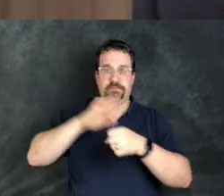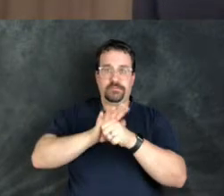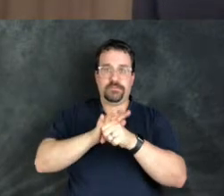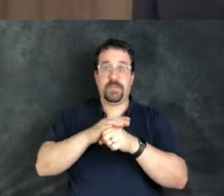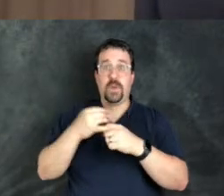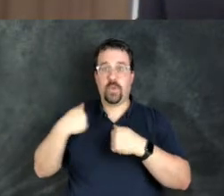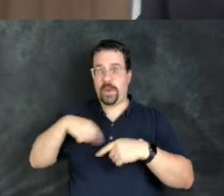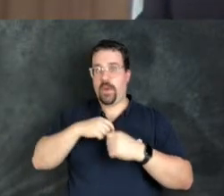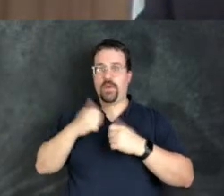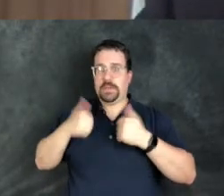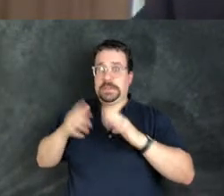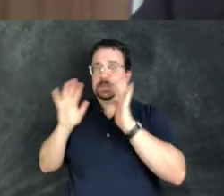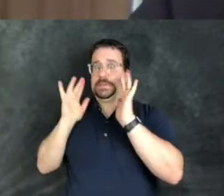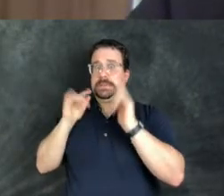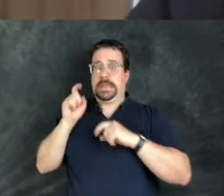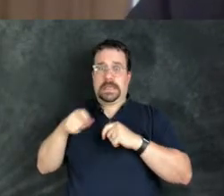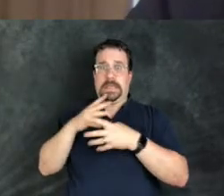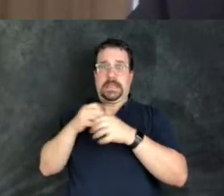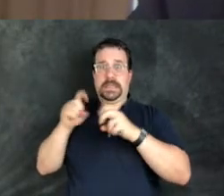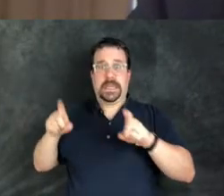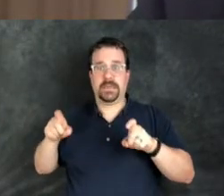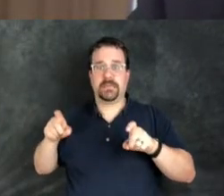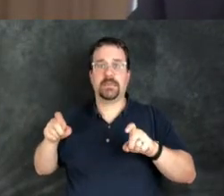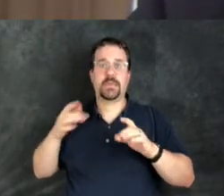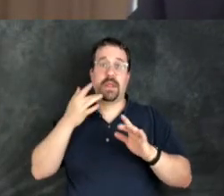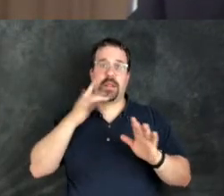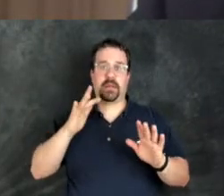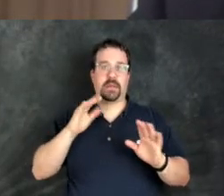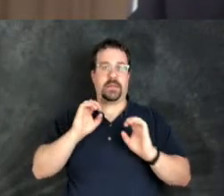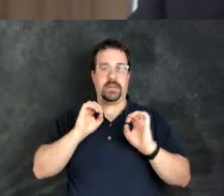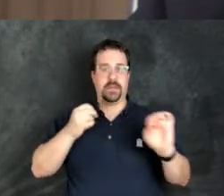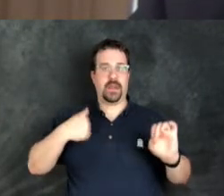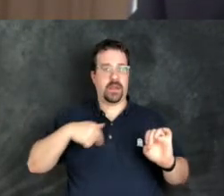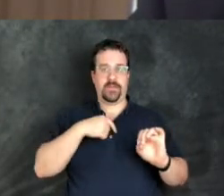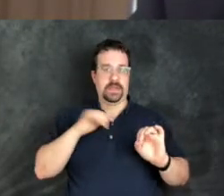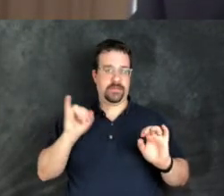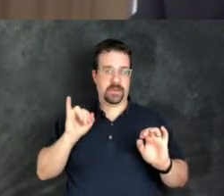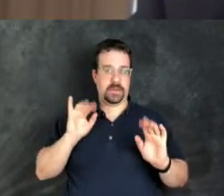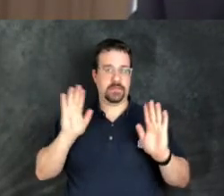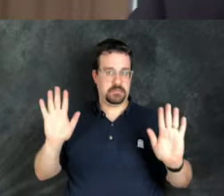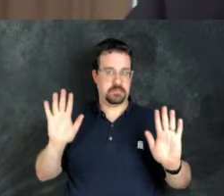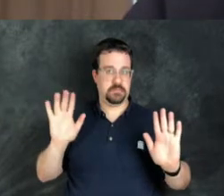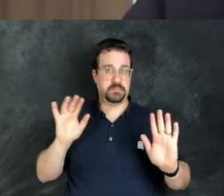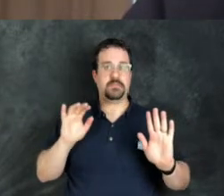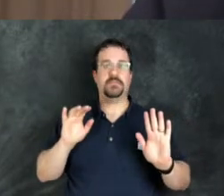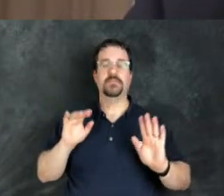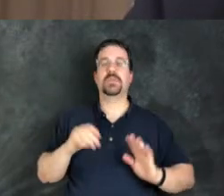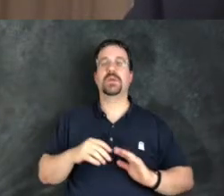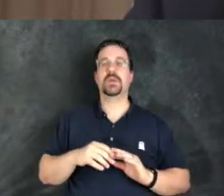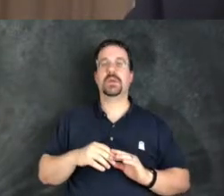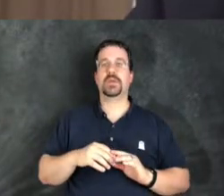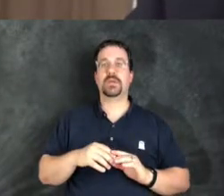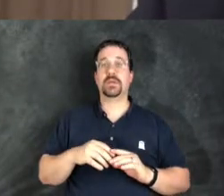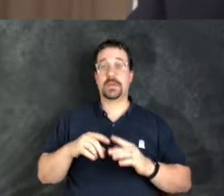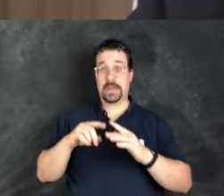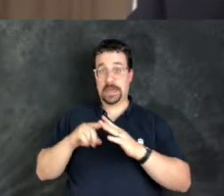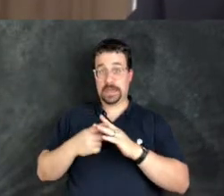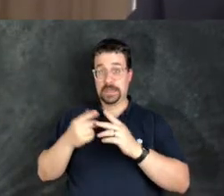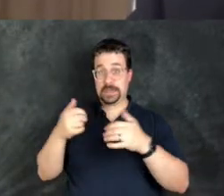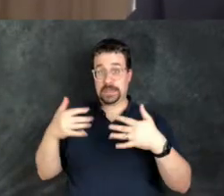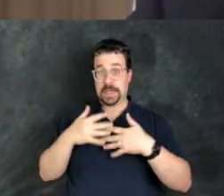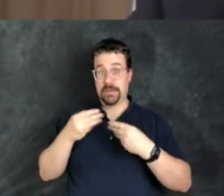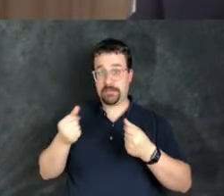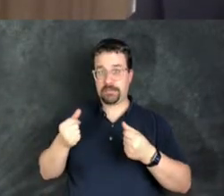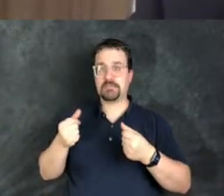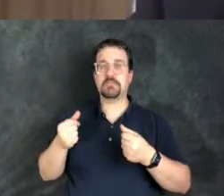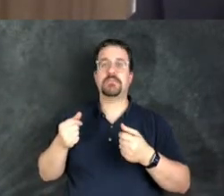all scrambled to get tested. Fortunately, none of the rest of us were infected. After the initial scare